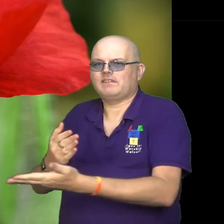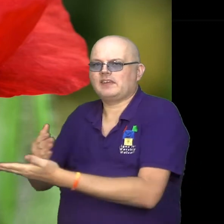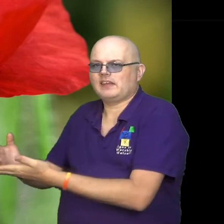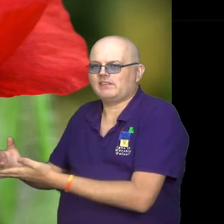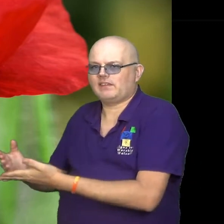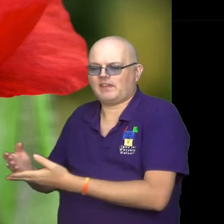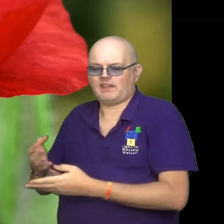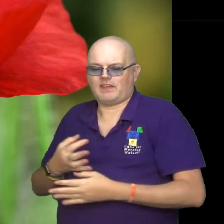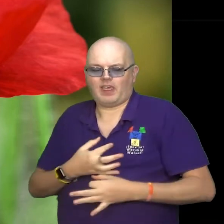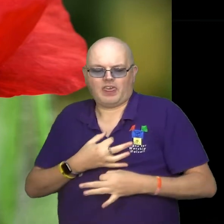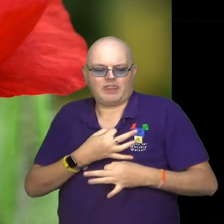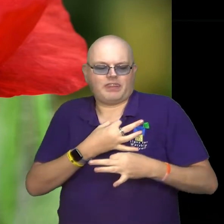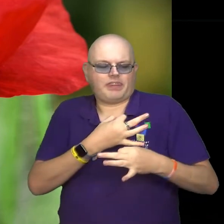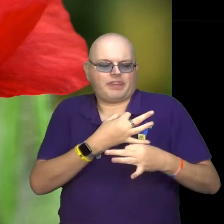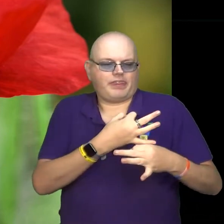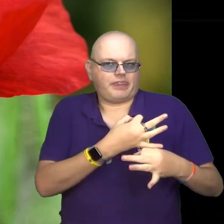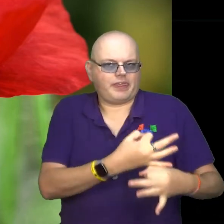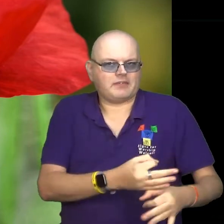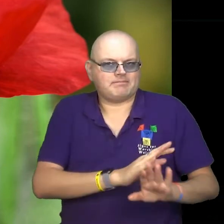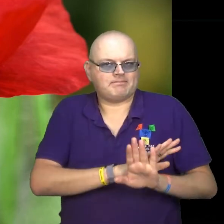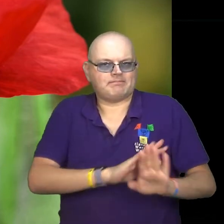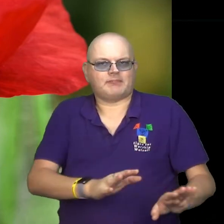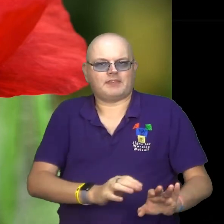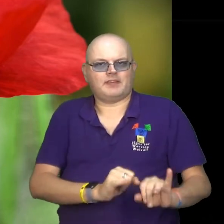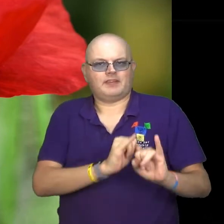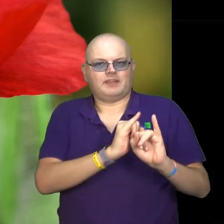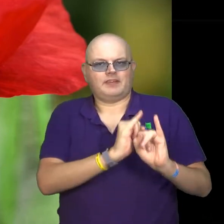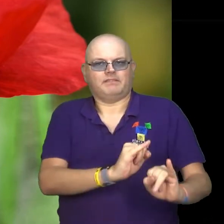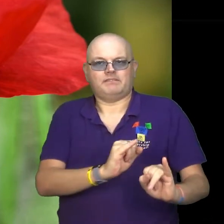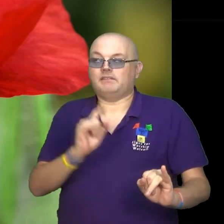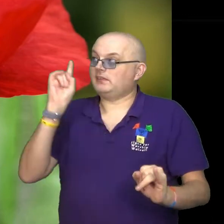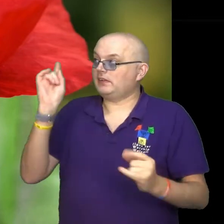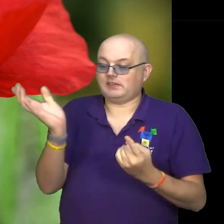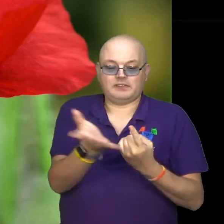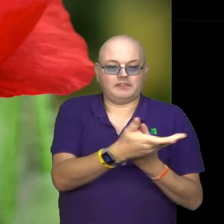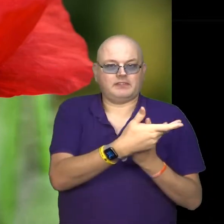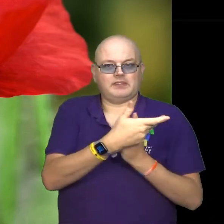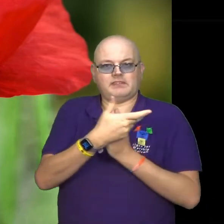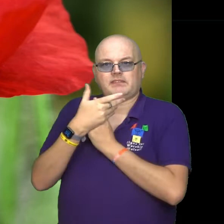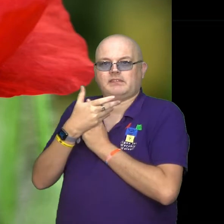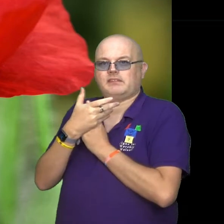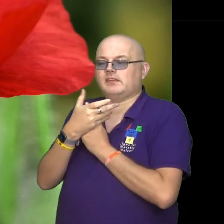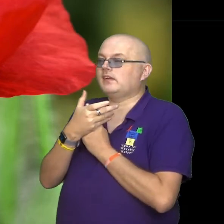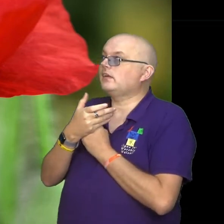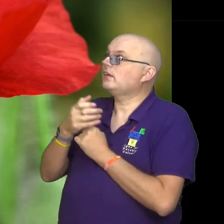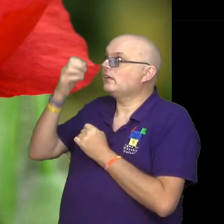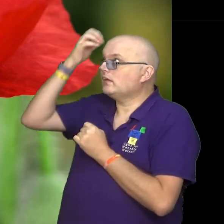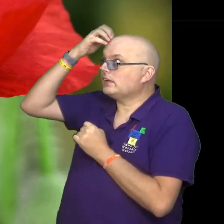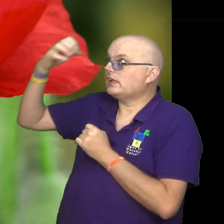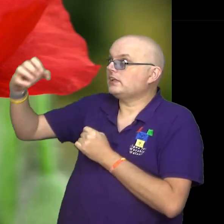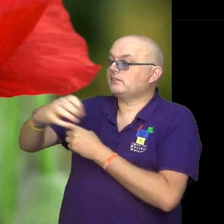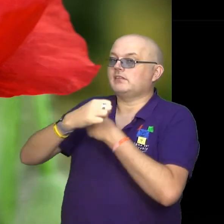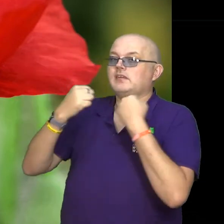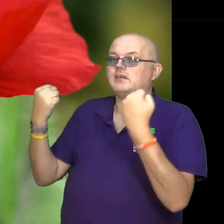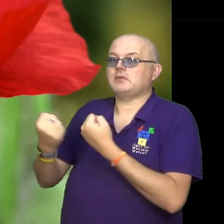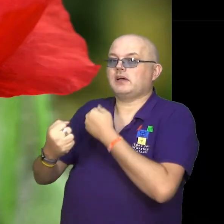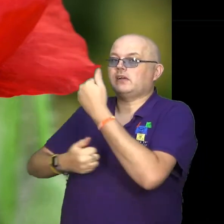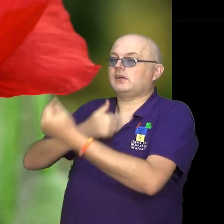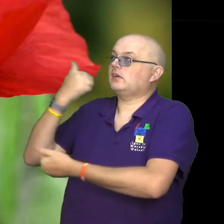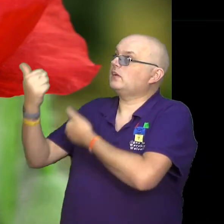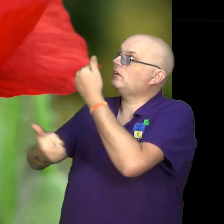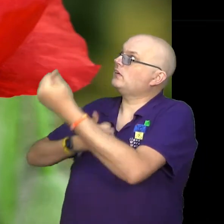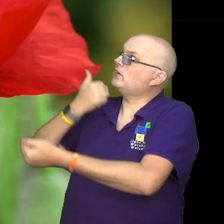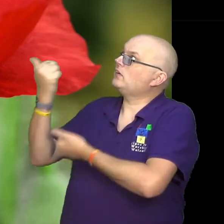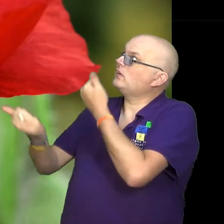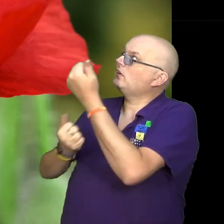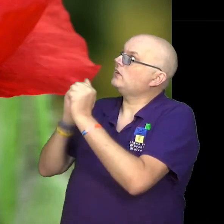against us. Lead us not into temptation, but deliver us from evil. For the kingdom,